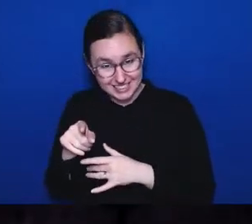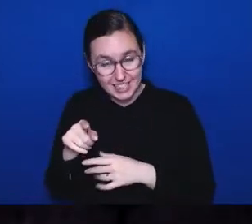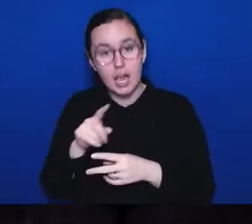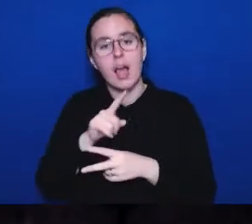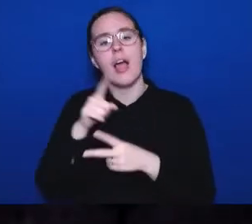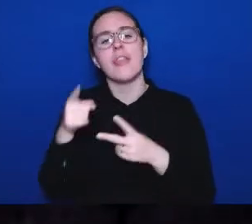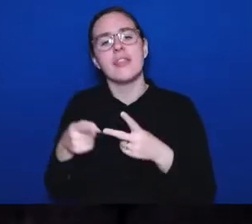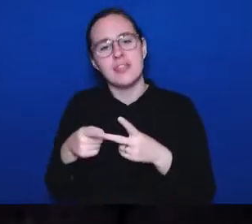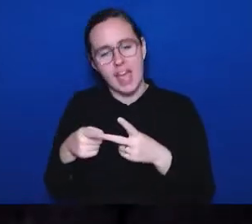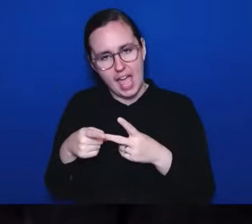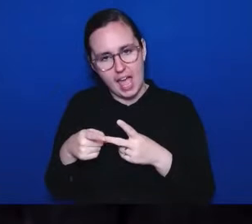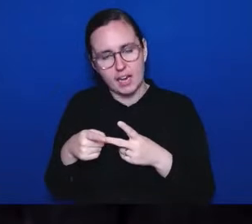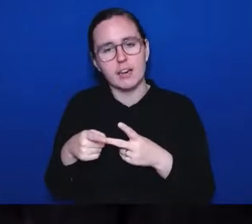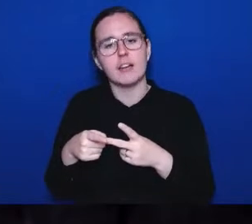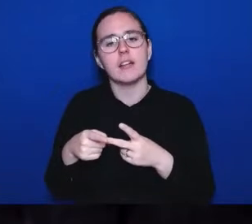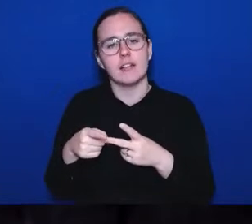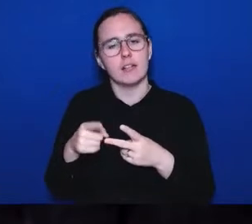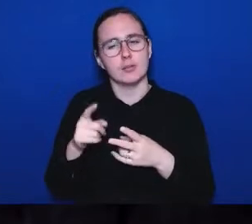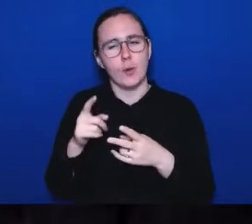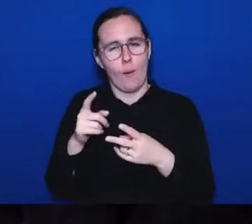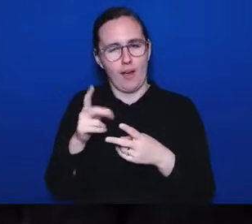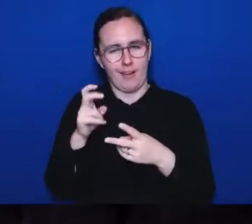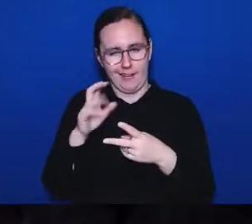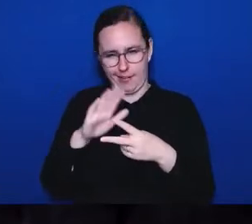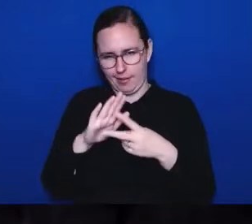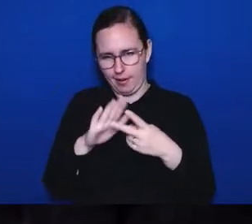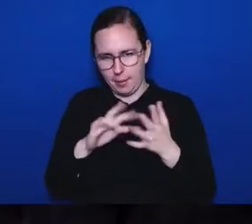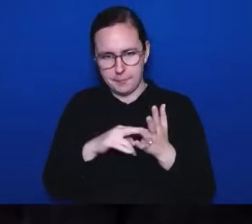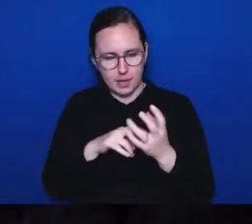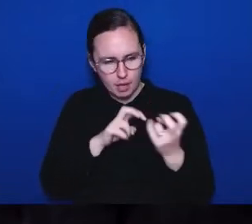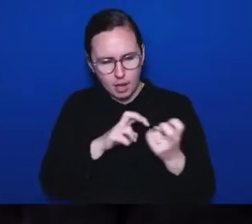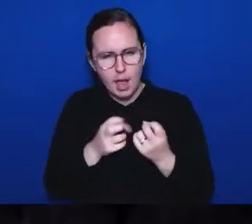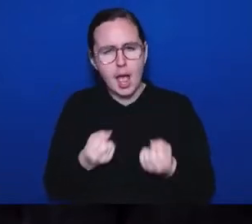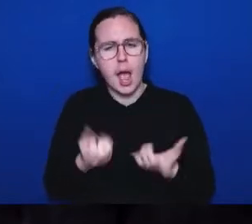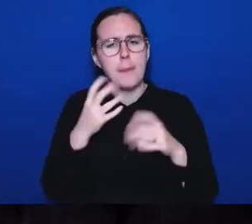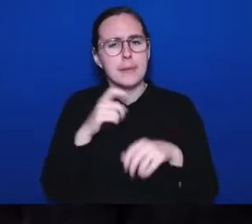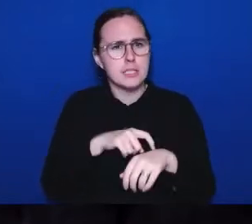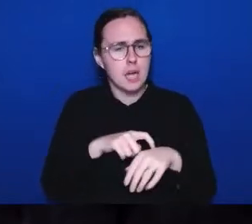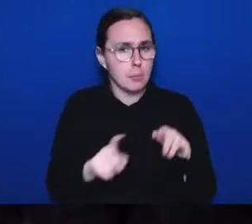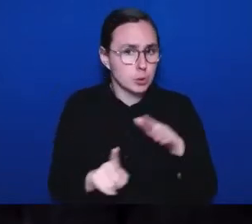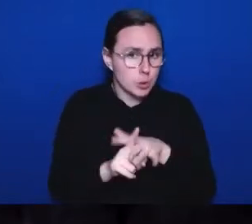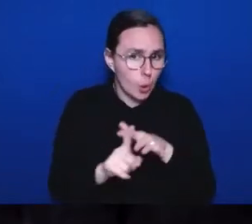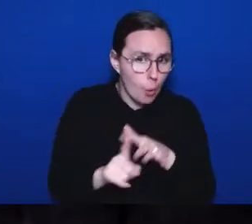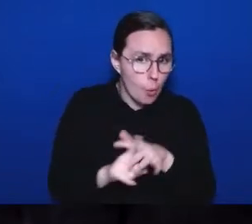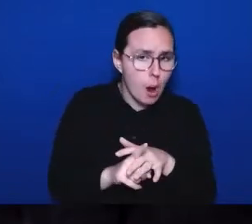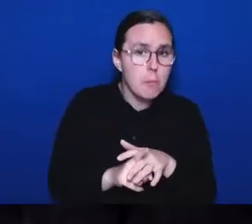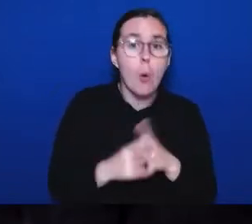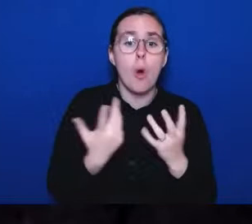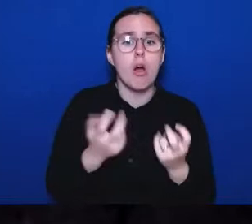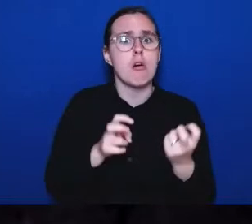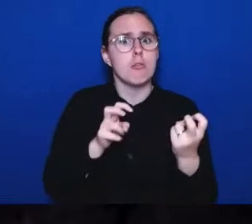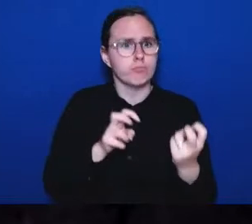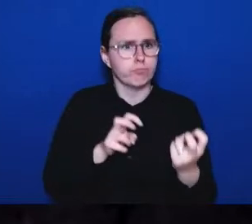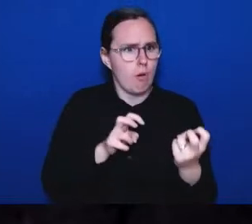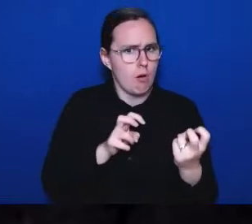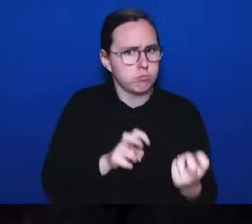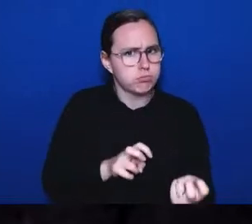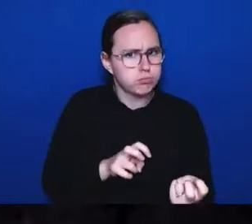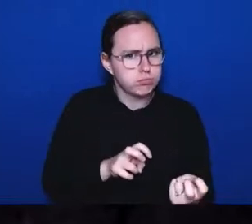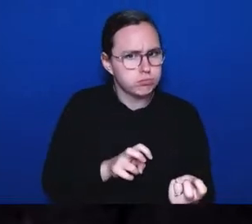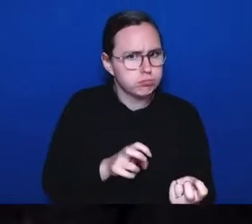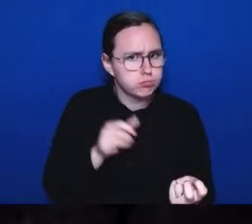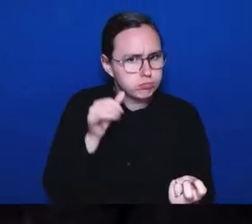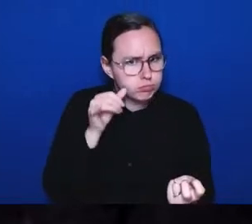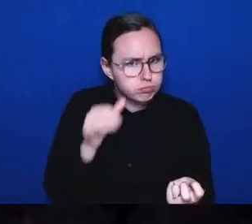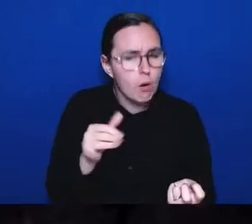consultations they need or how much the time they take with you in your clinic office setting. And it's not necessarily